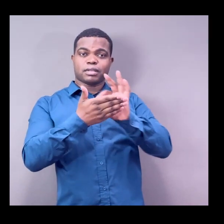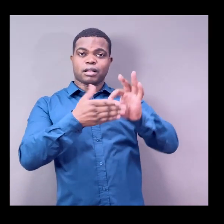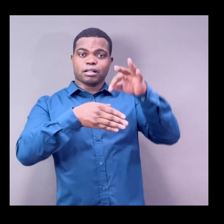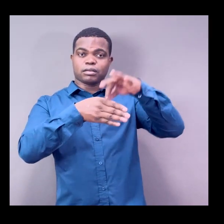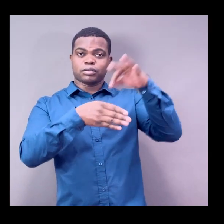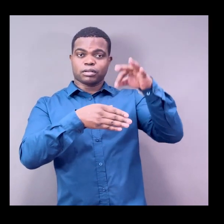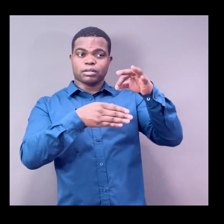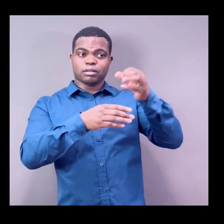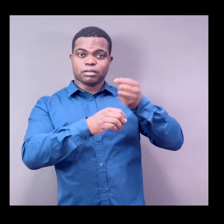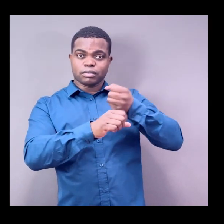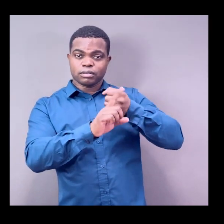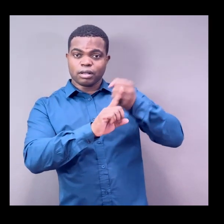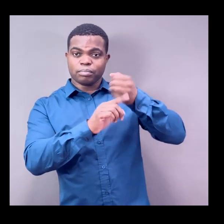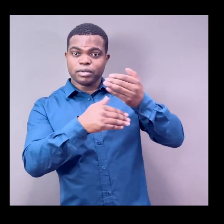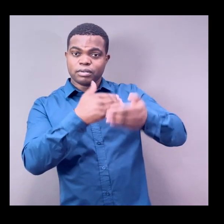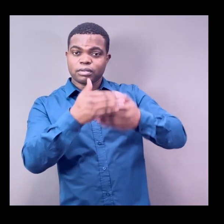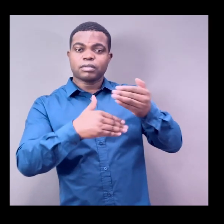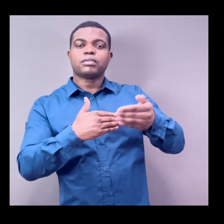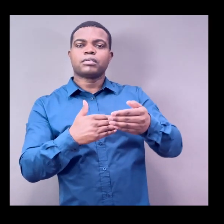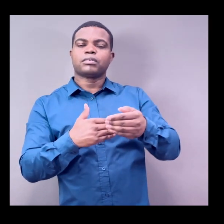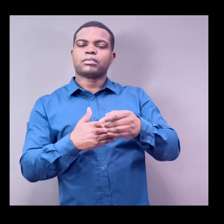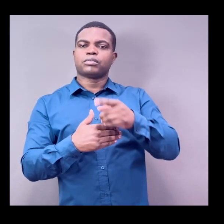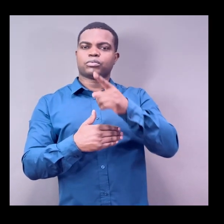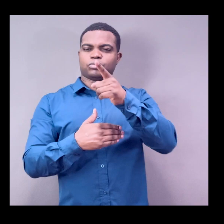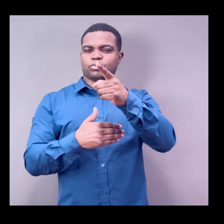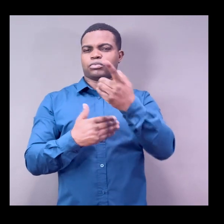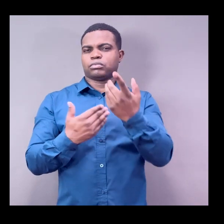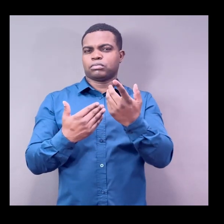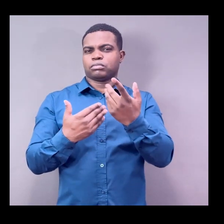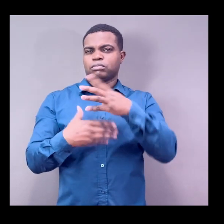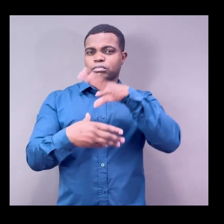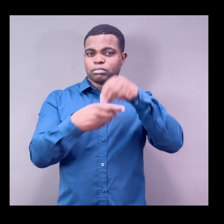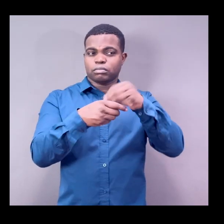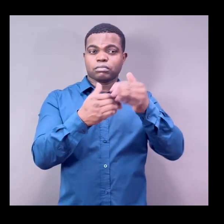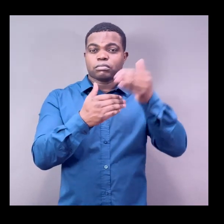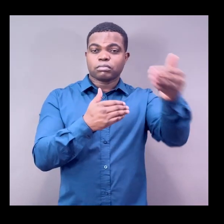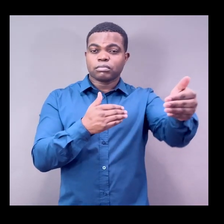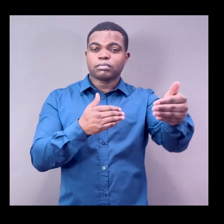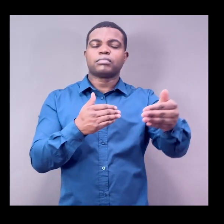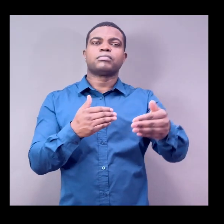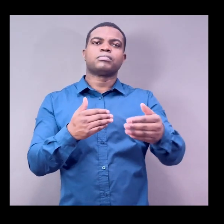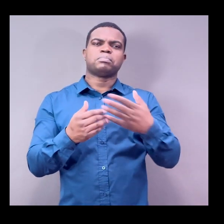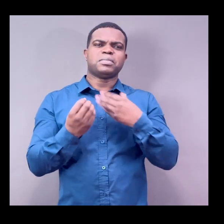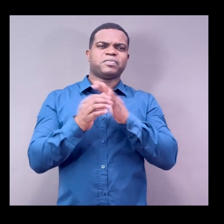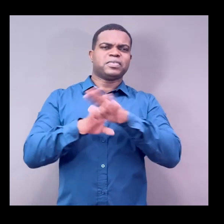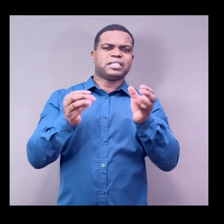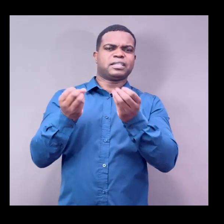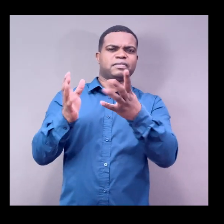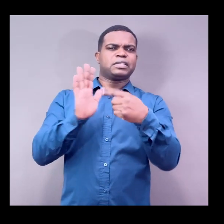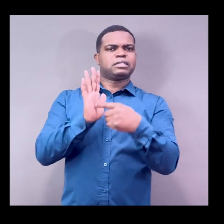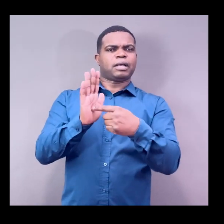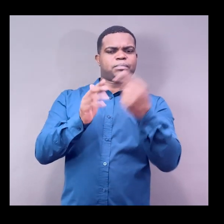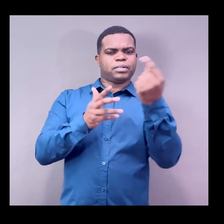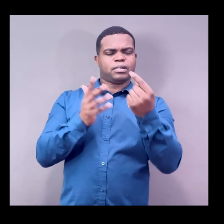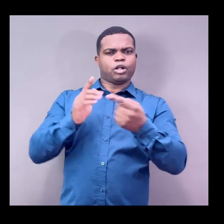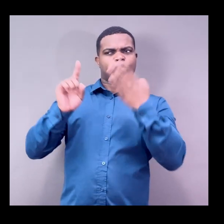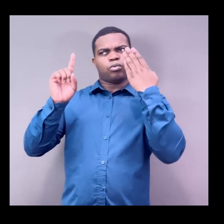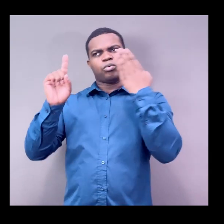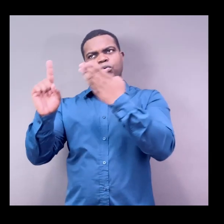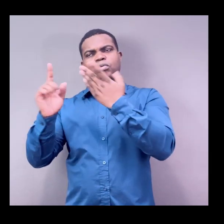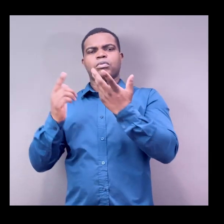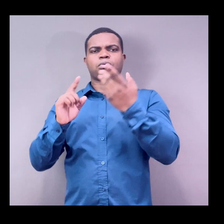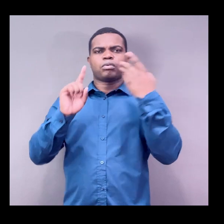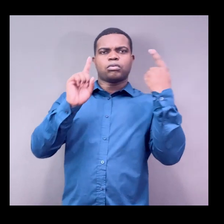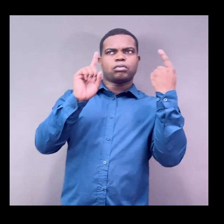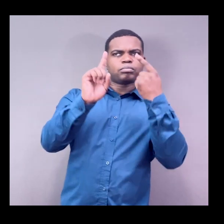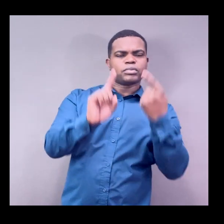Parliament election campaign that you are going to be embarking on later. I gave examples that can be your